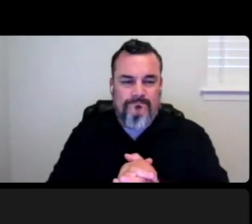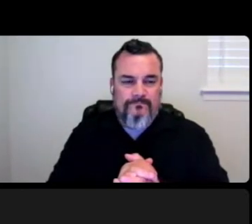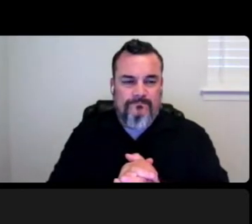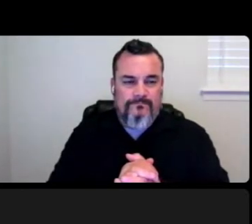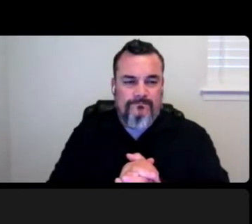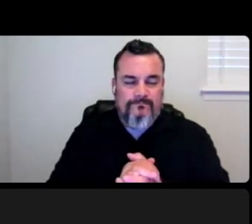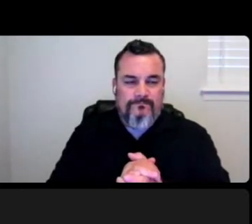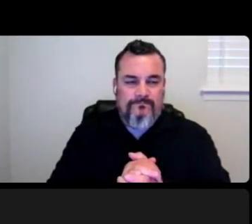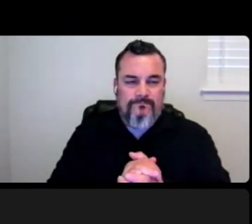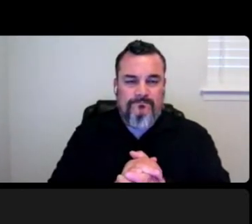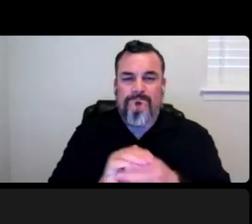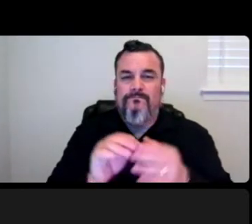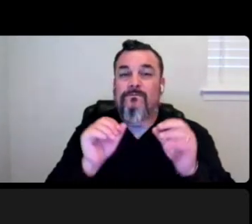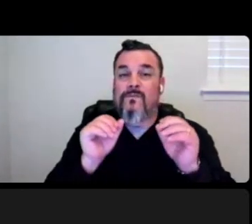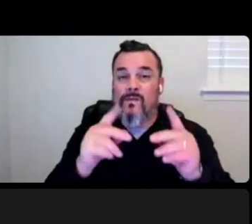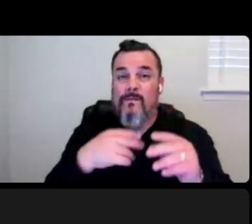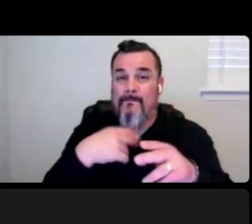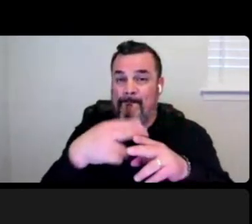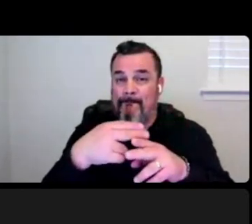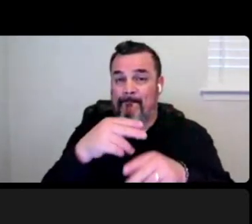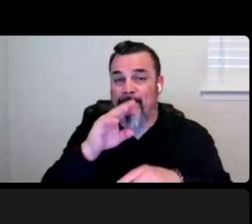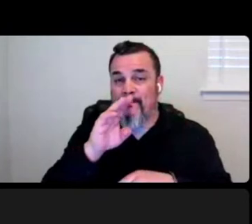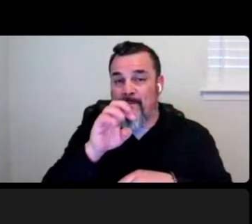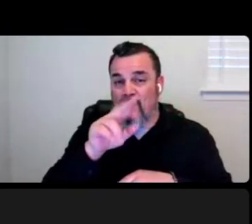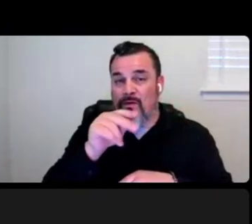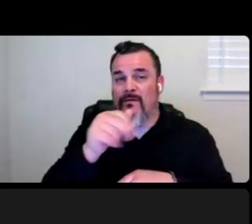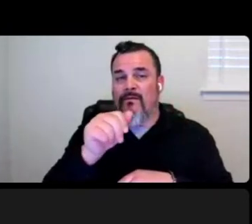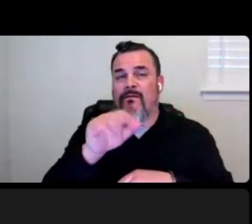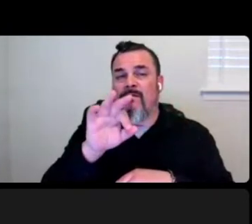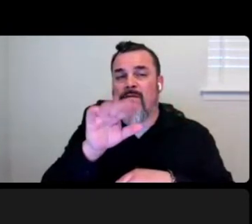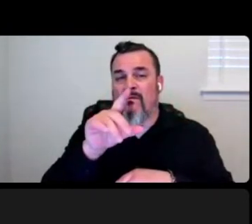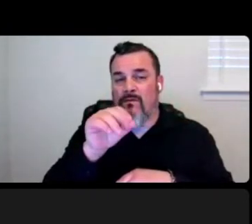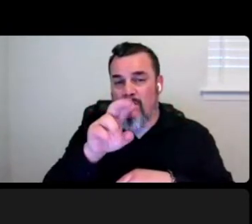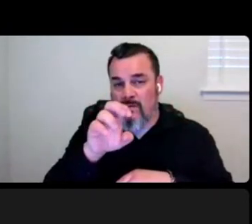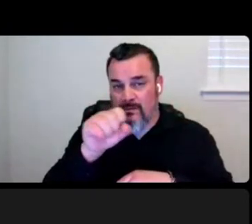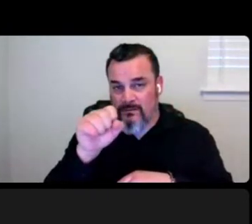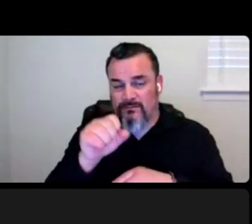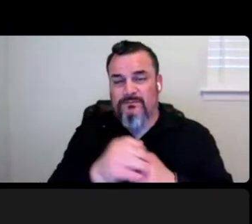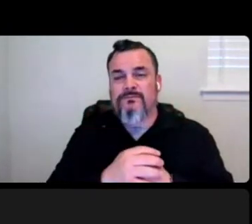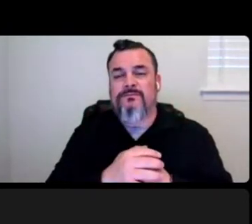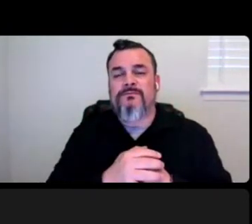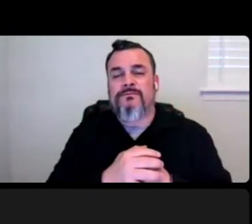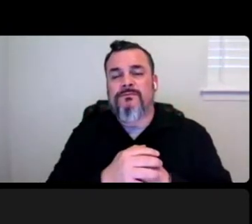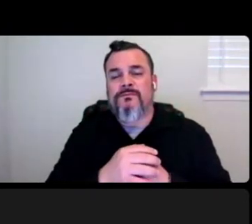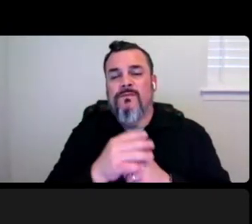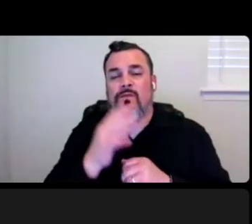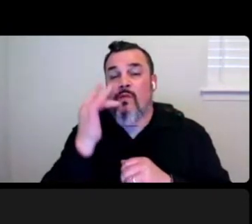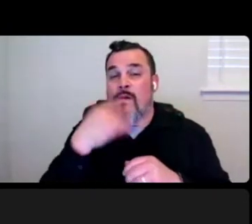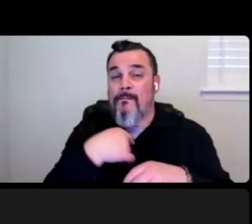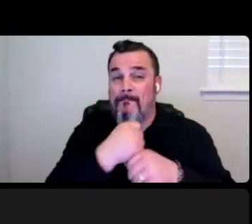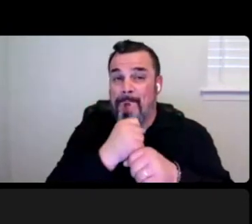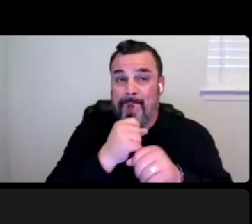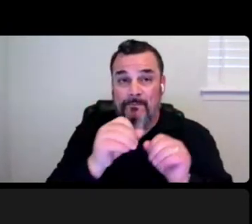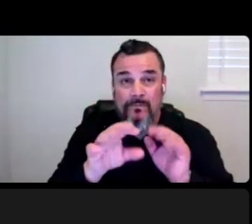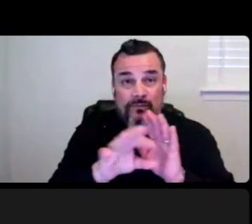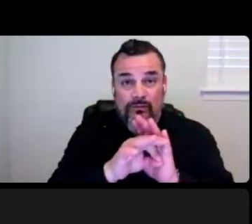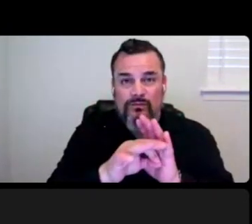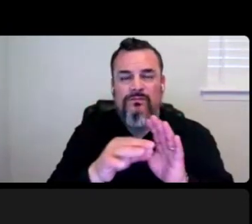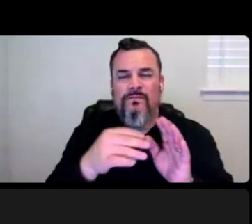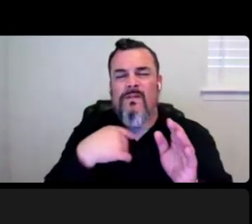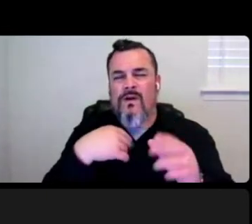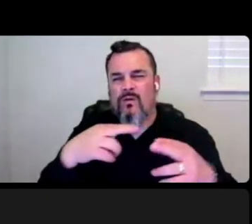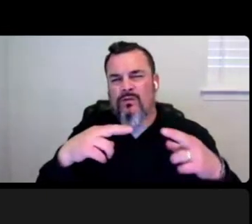Okay. My name is Bertha Flores, and why did I make the choice? I retired